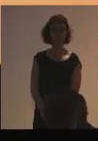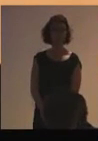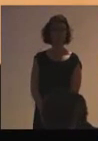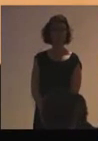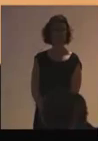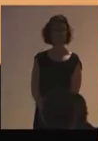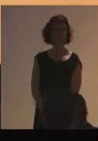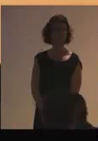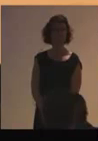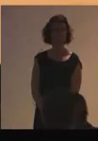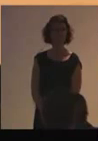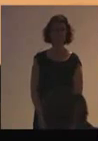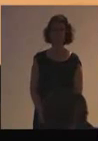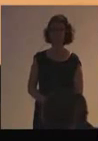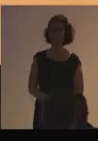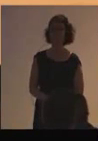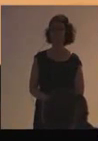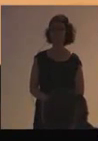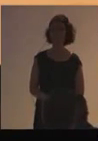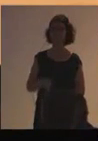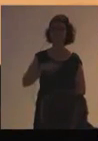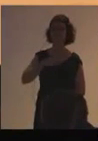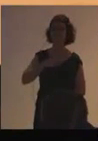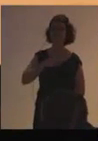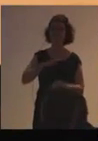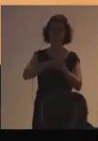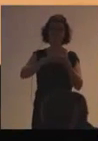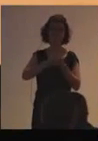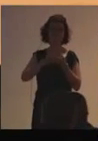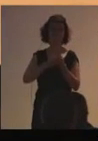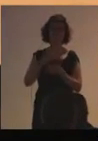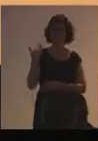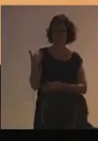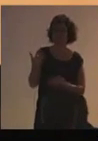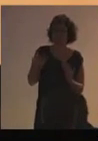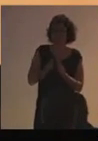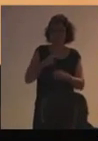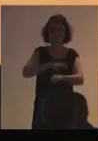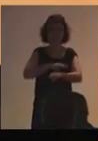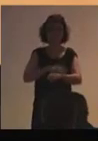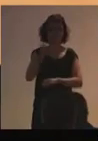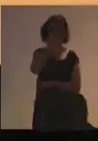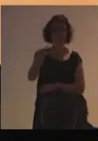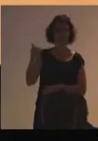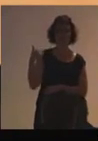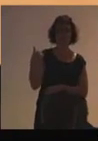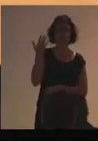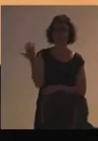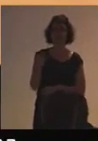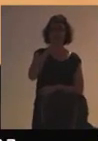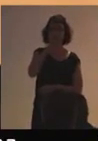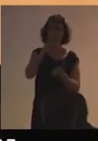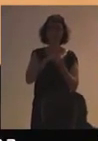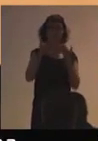Working with Microsoft a week ago because they have their rich internet application for Office in the cloud, and they call it